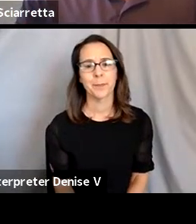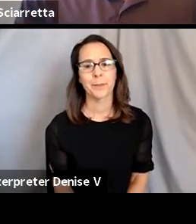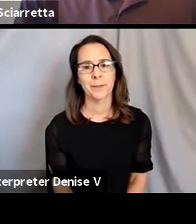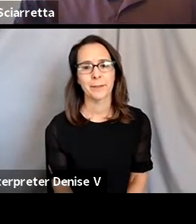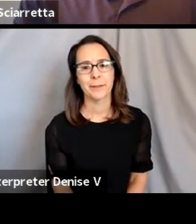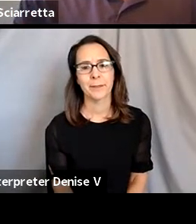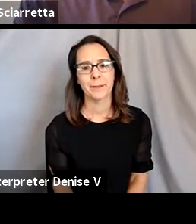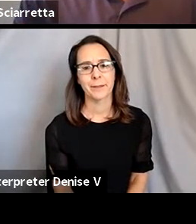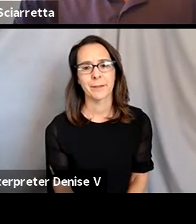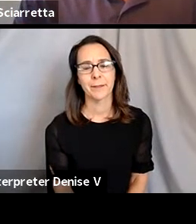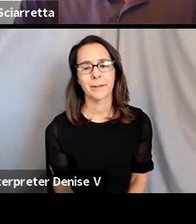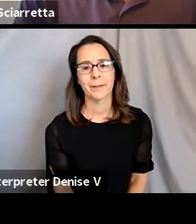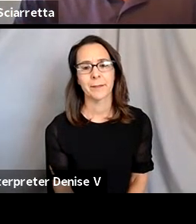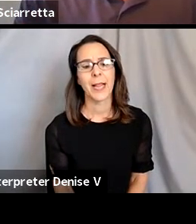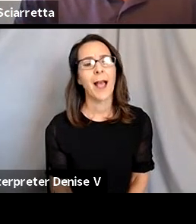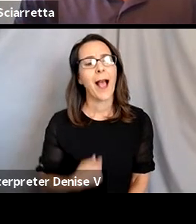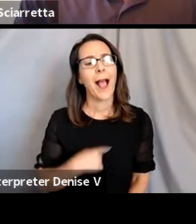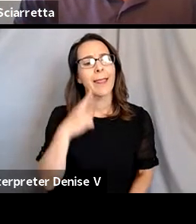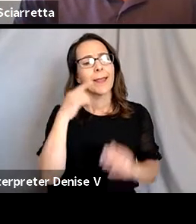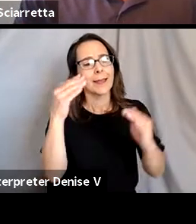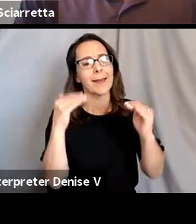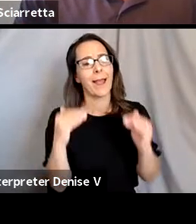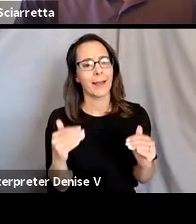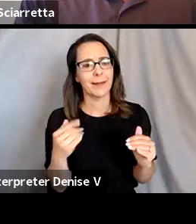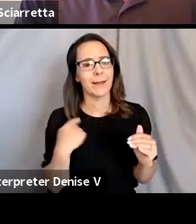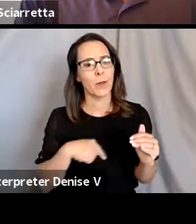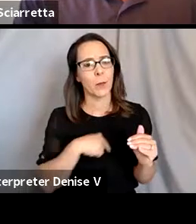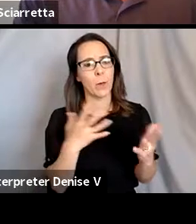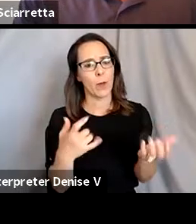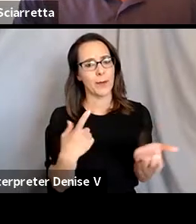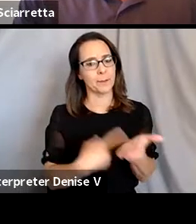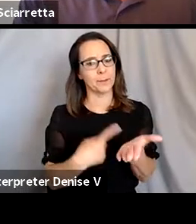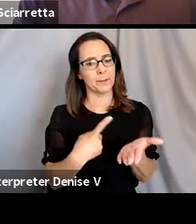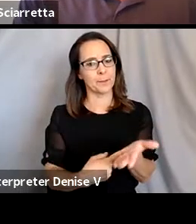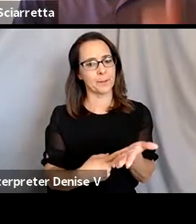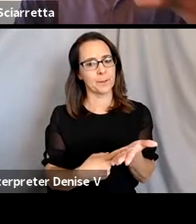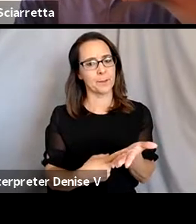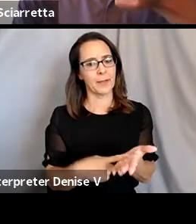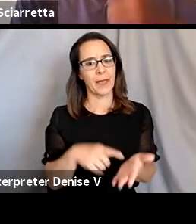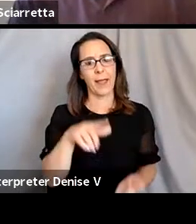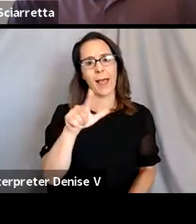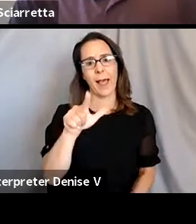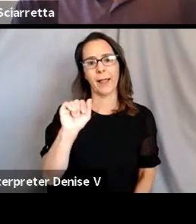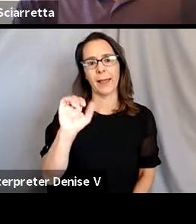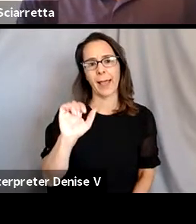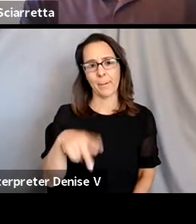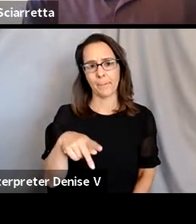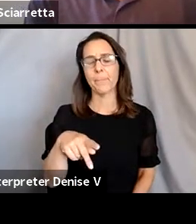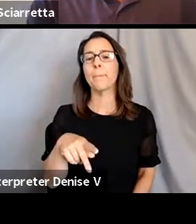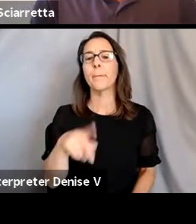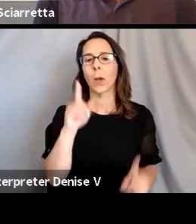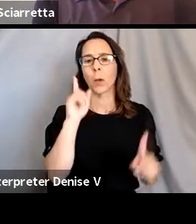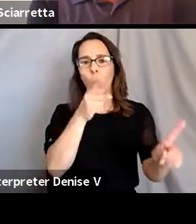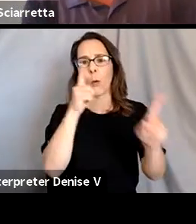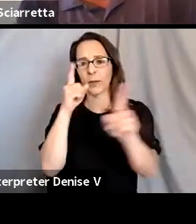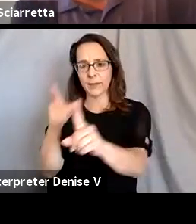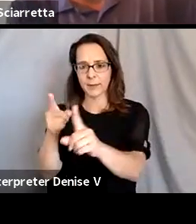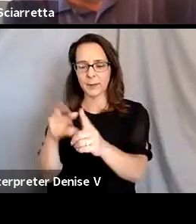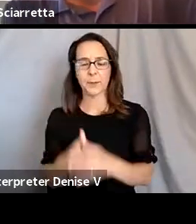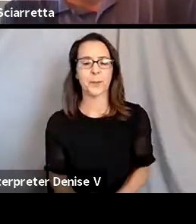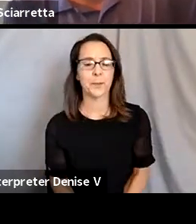Yeah, I think the next thing that we wanted to talk about was our Lcap goals. And